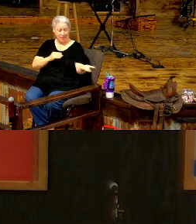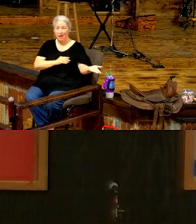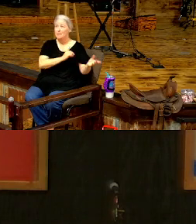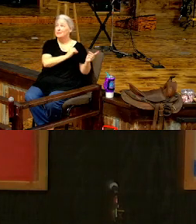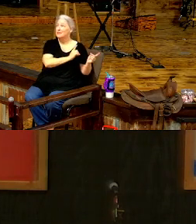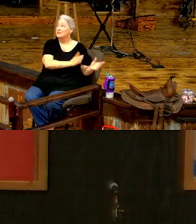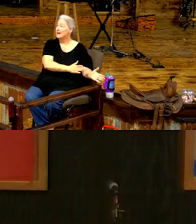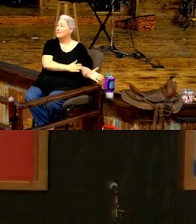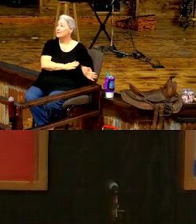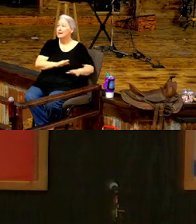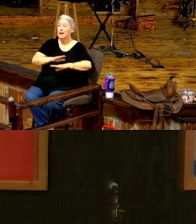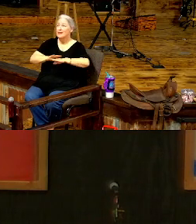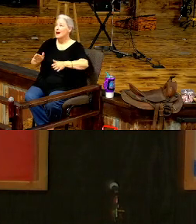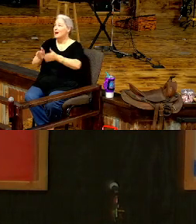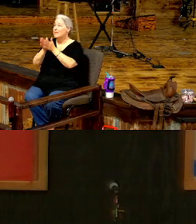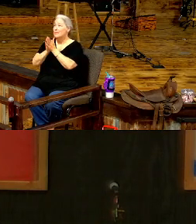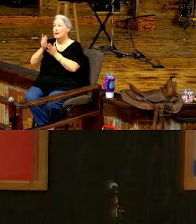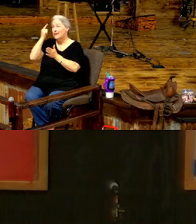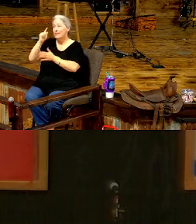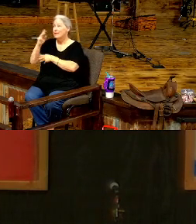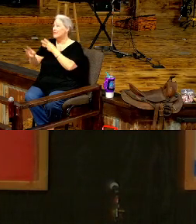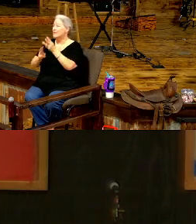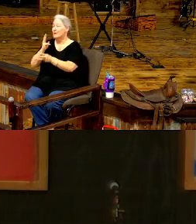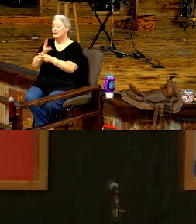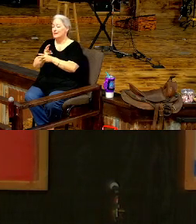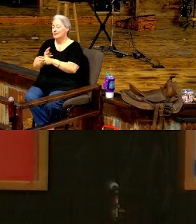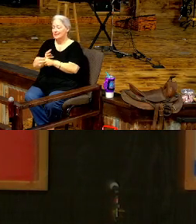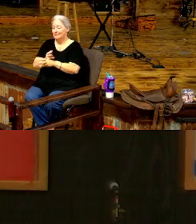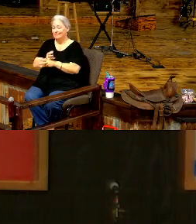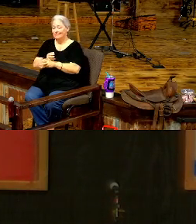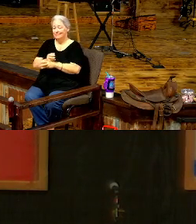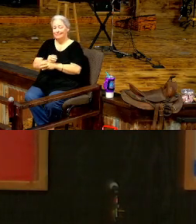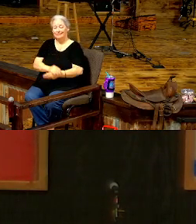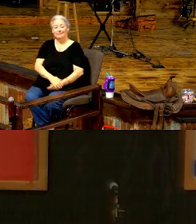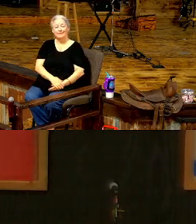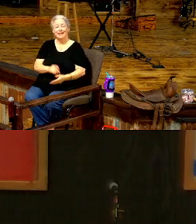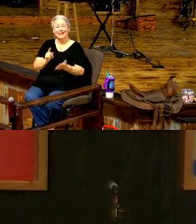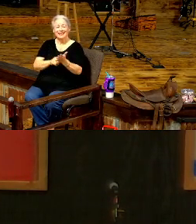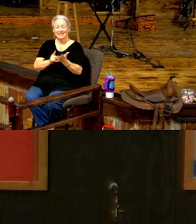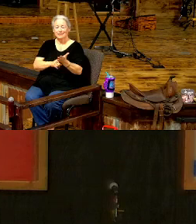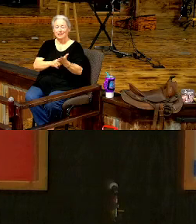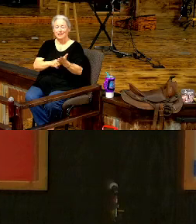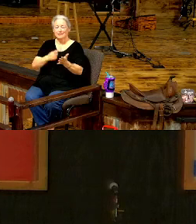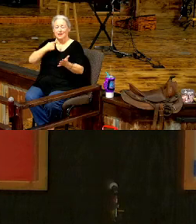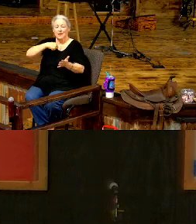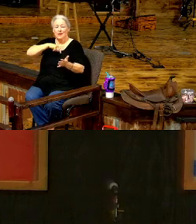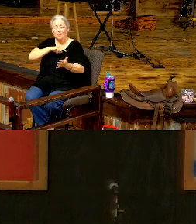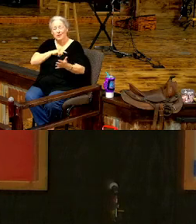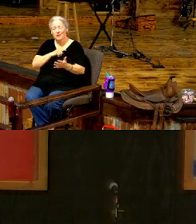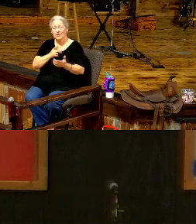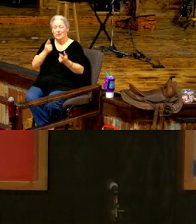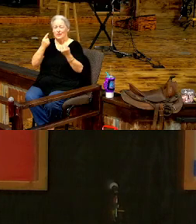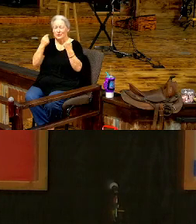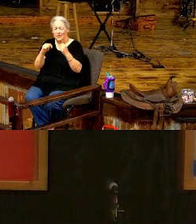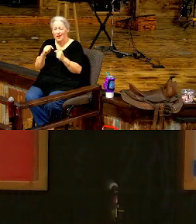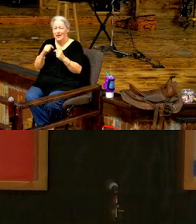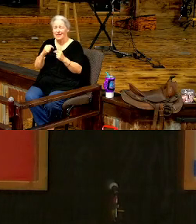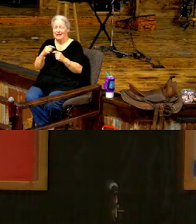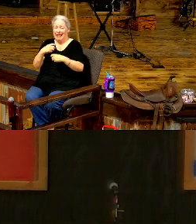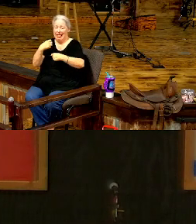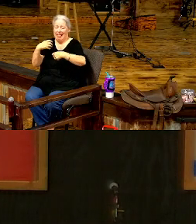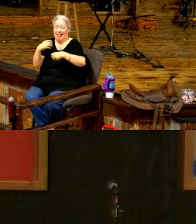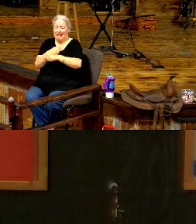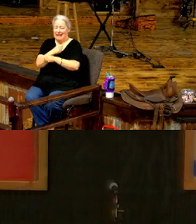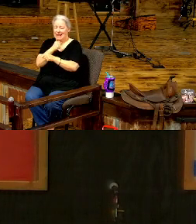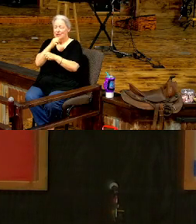You know, a lot of times, guys, I think we find ourselves spinning our wheels trying to get the world saved.